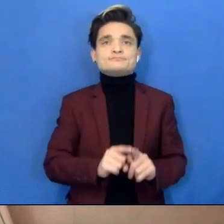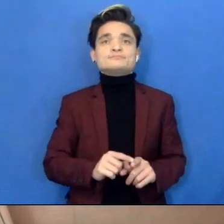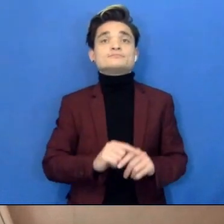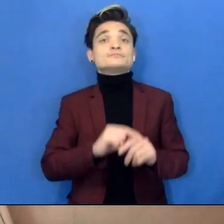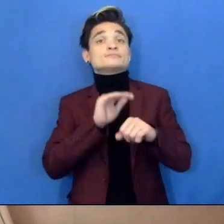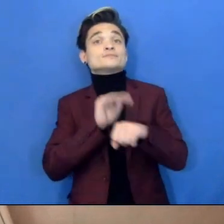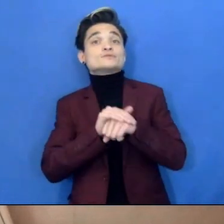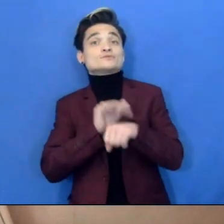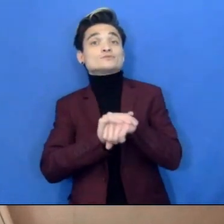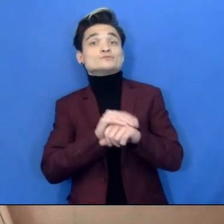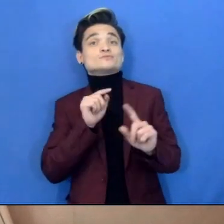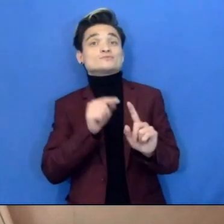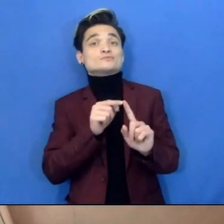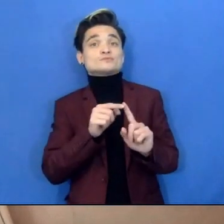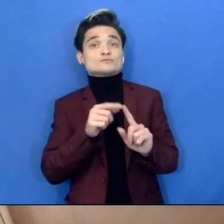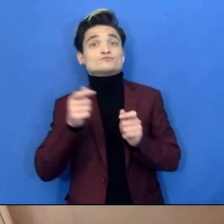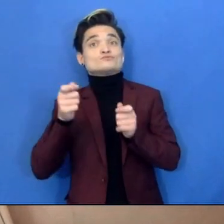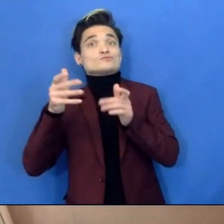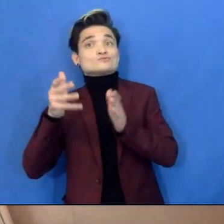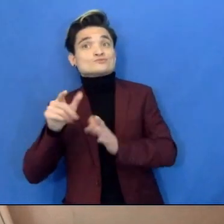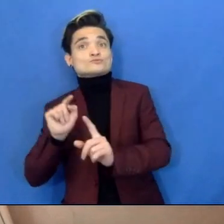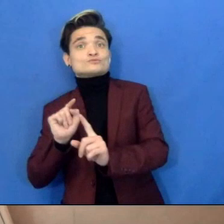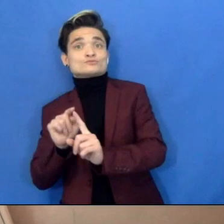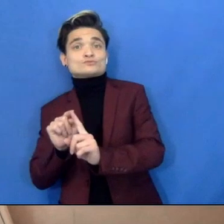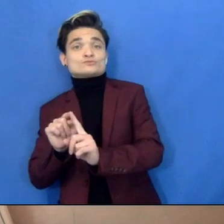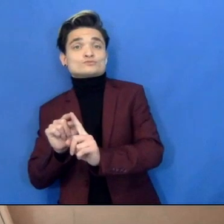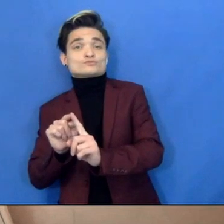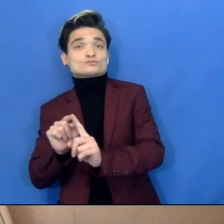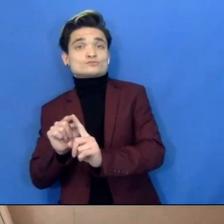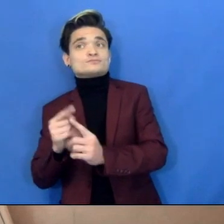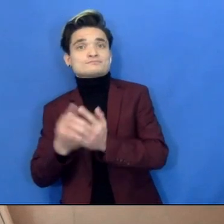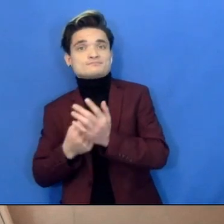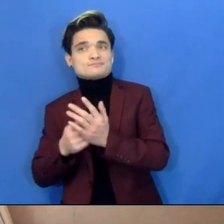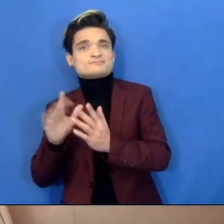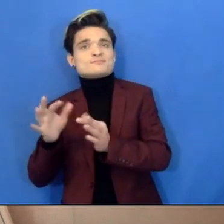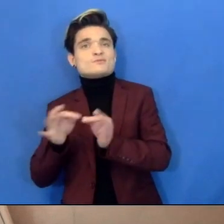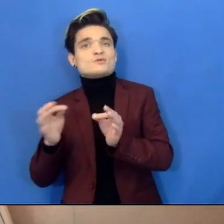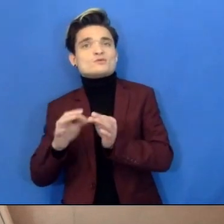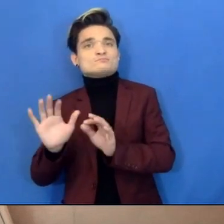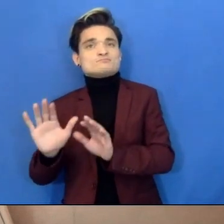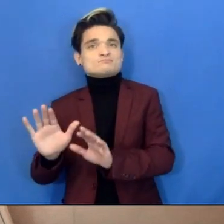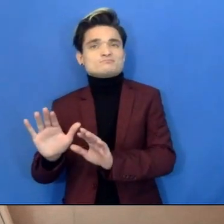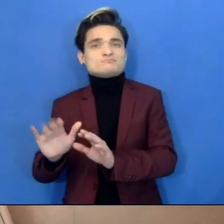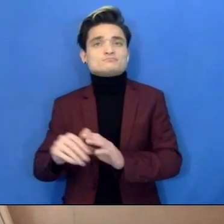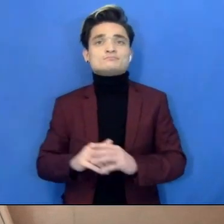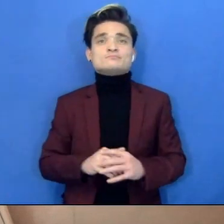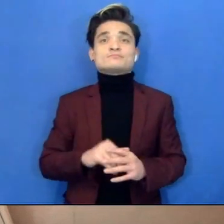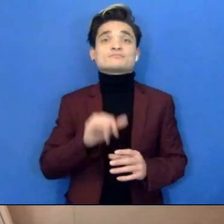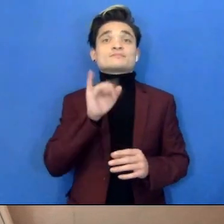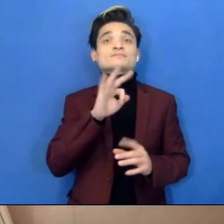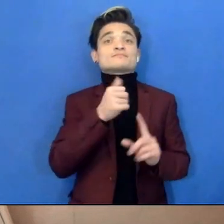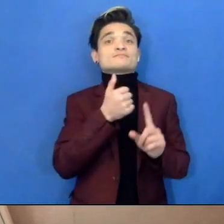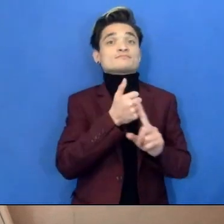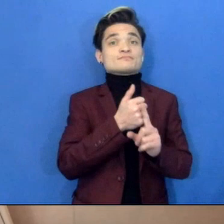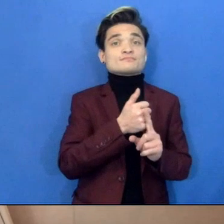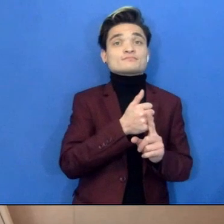director, and it's if you're not a native, can be both a man or a woman,